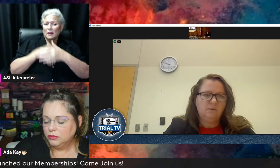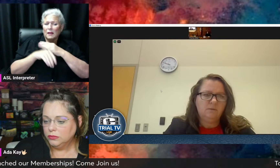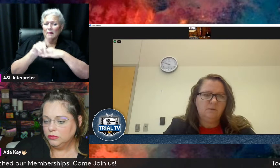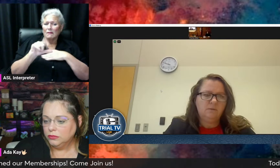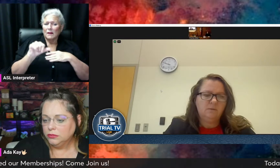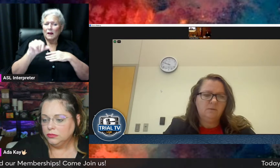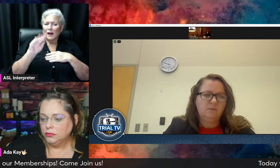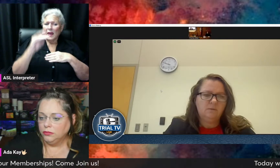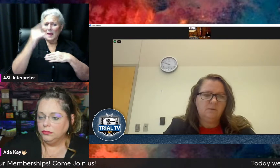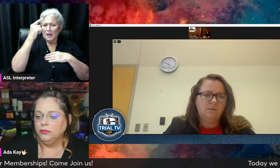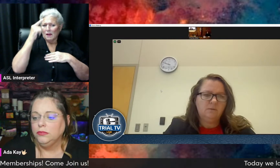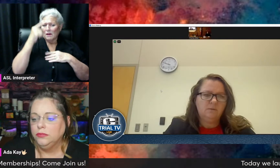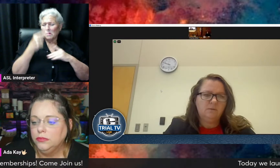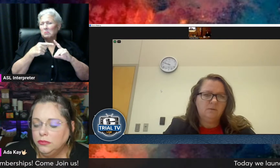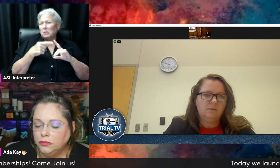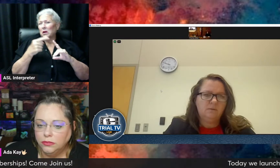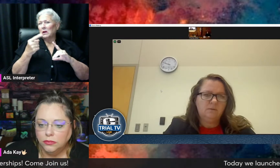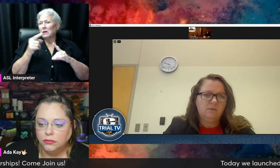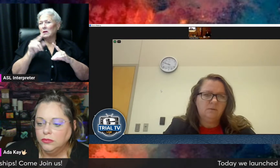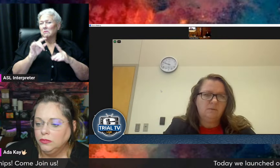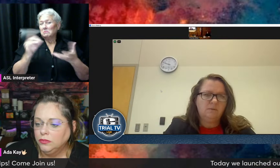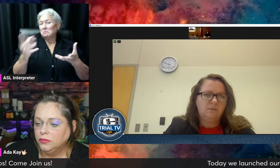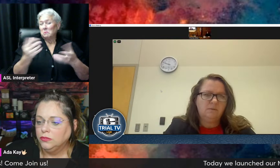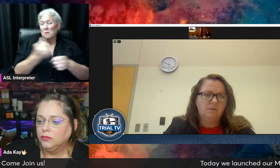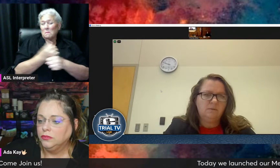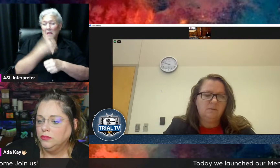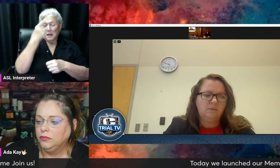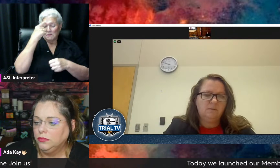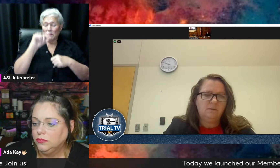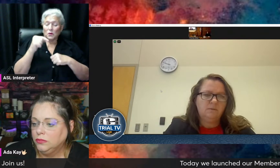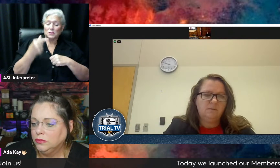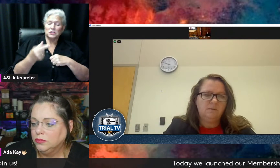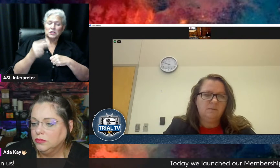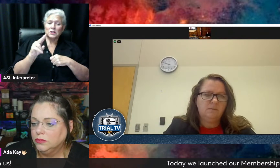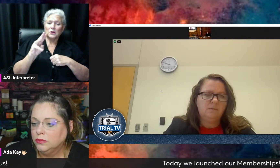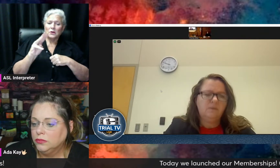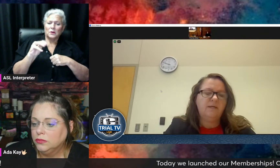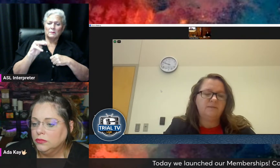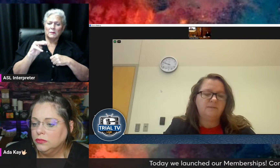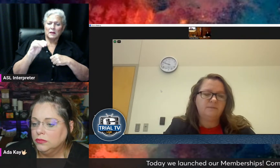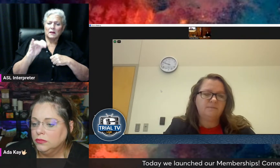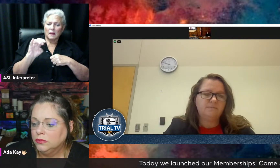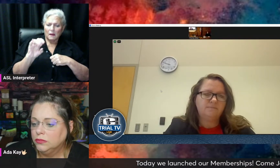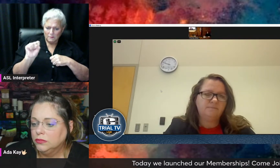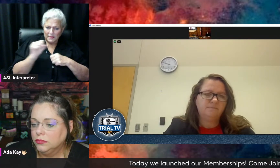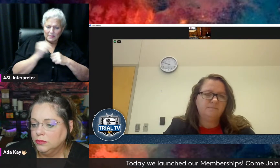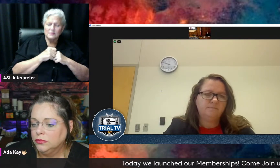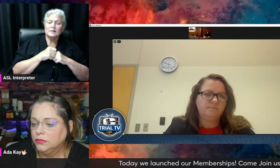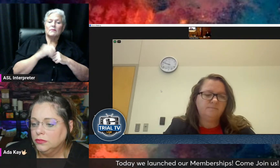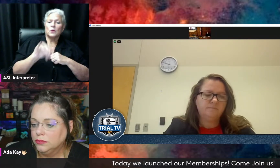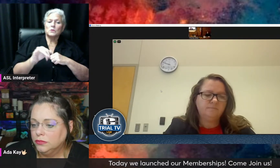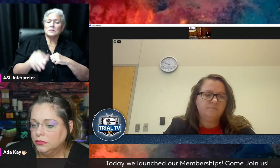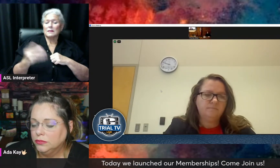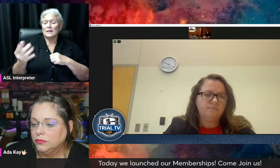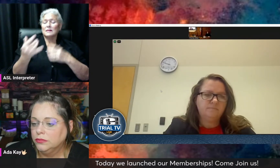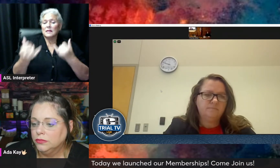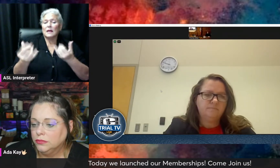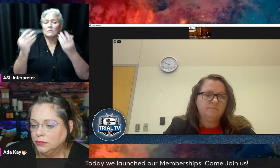for the gummies and those sorts of things that are now being marketed? Yes.